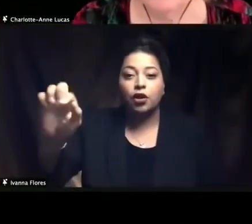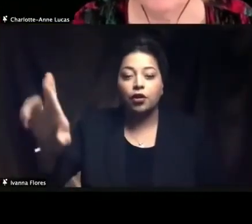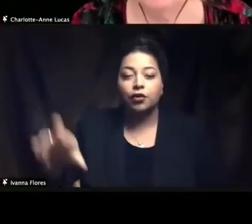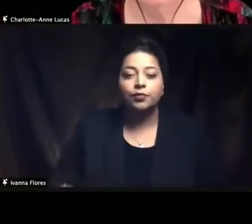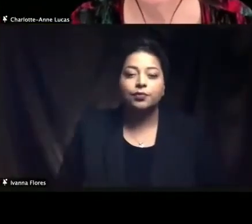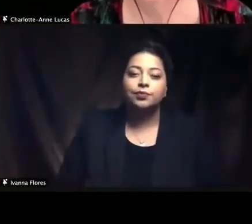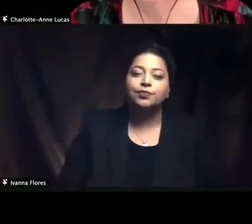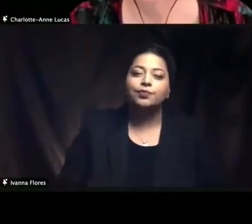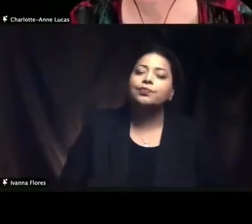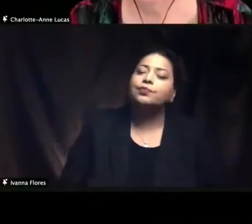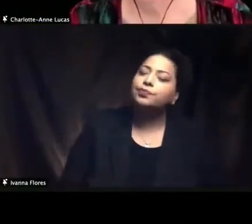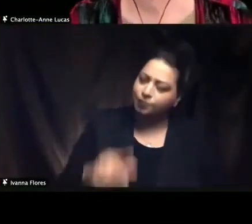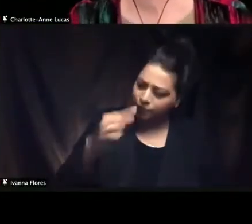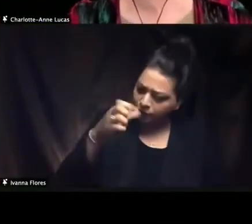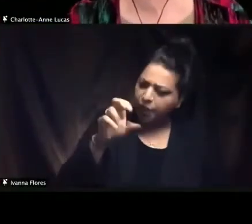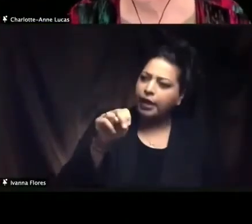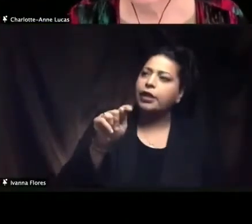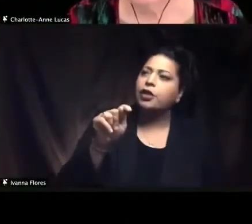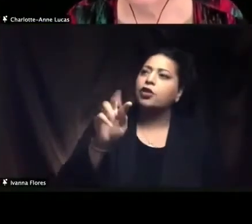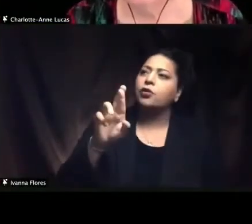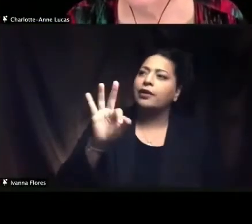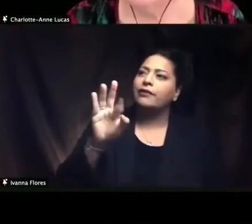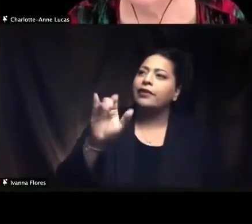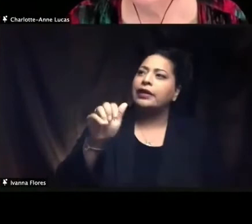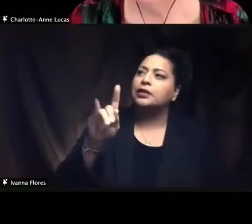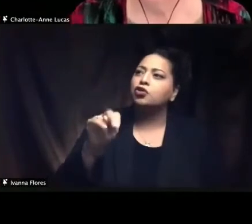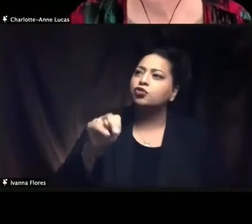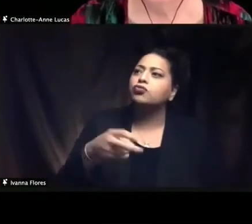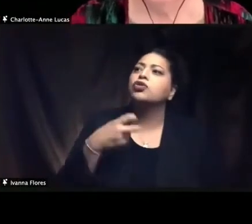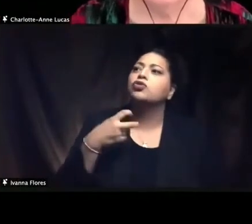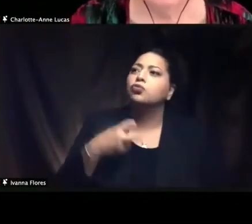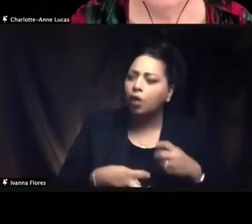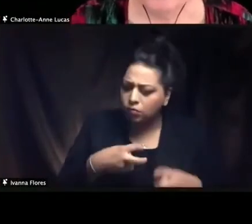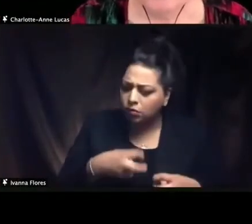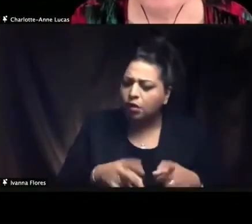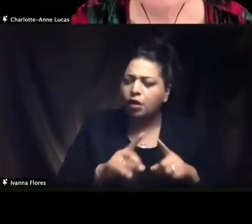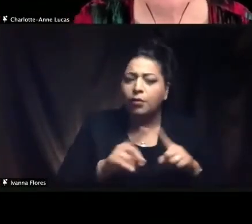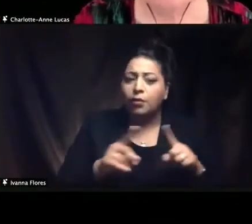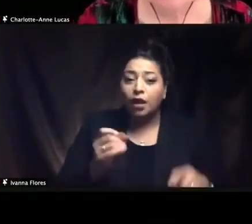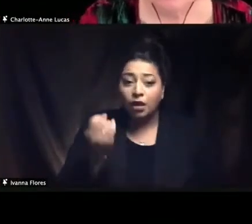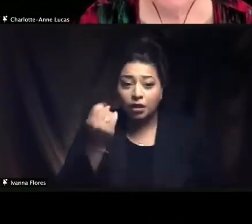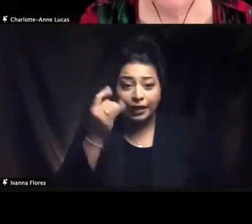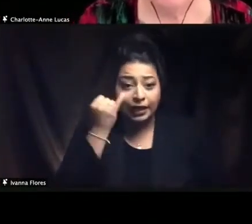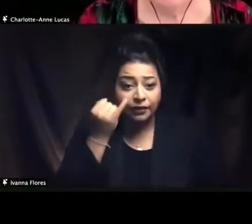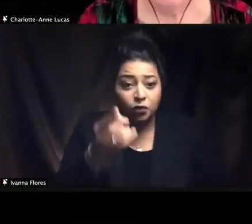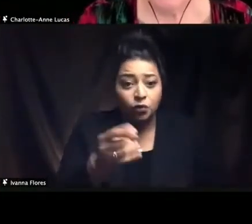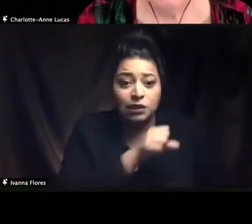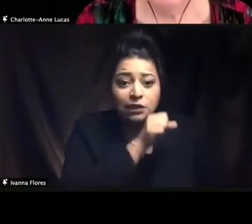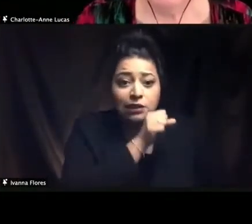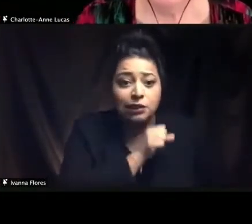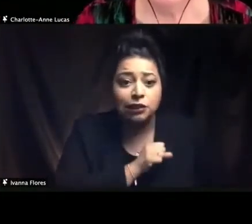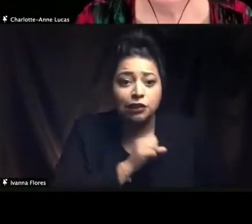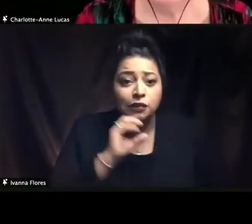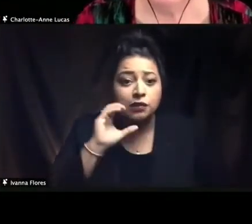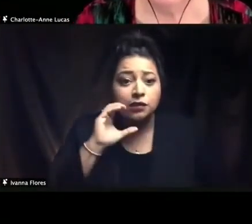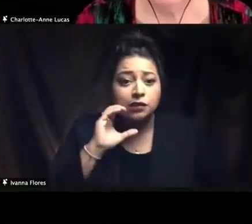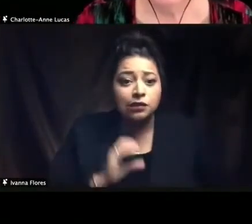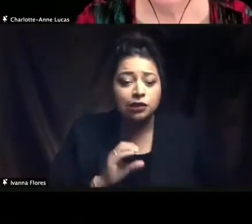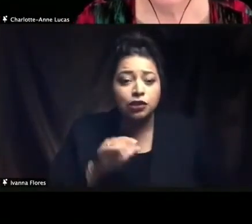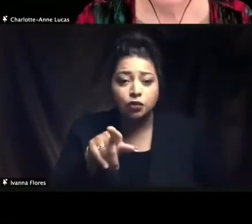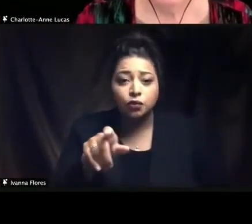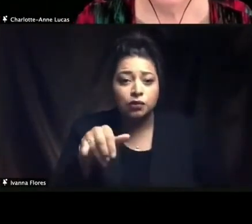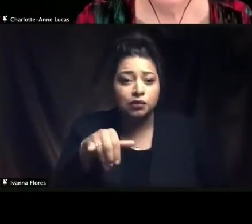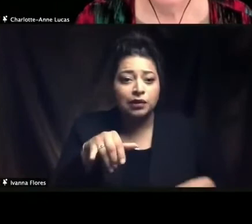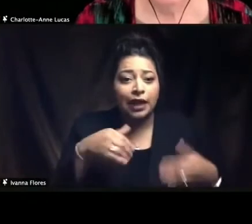Yes, gentrification is definitely a problem. But understand, if you're a senior citizen, you have tax incentives